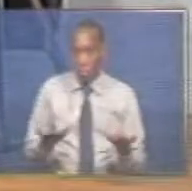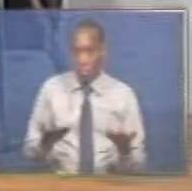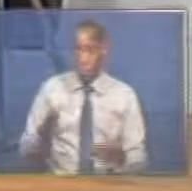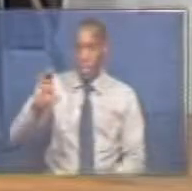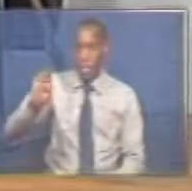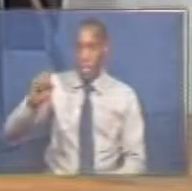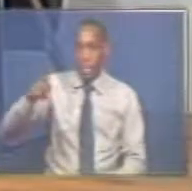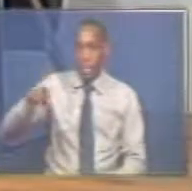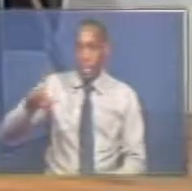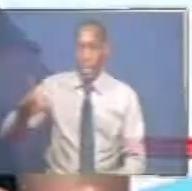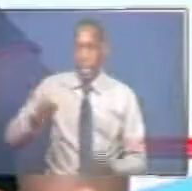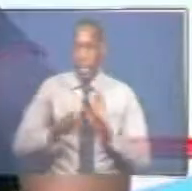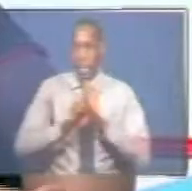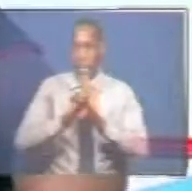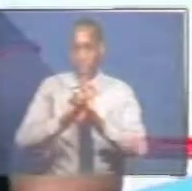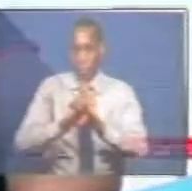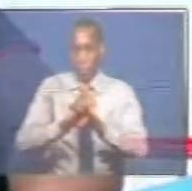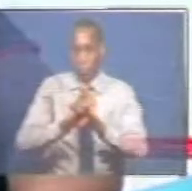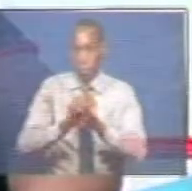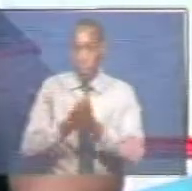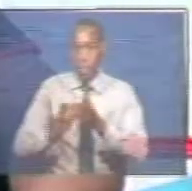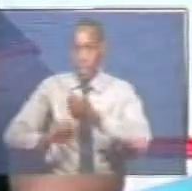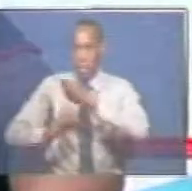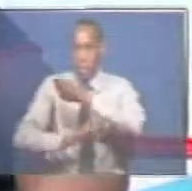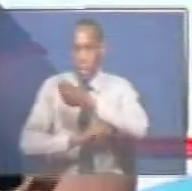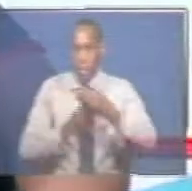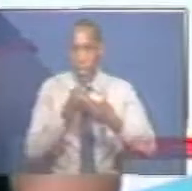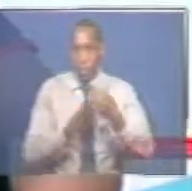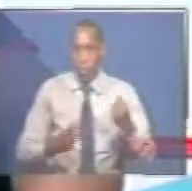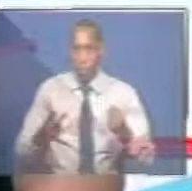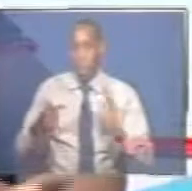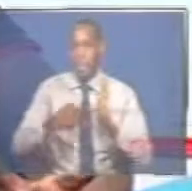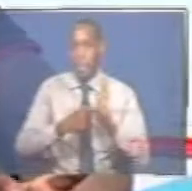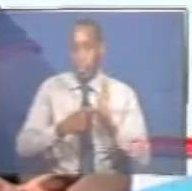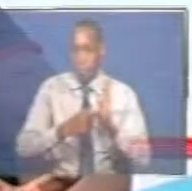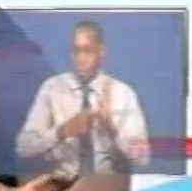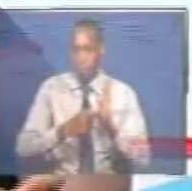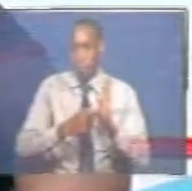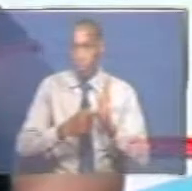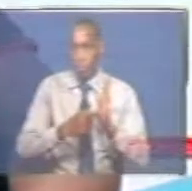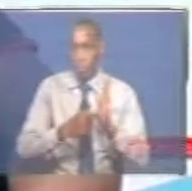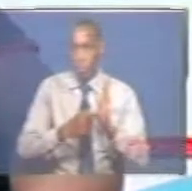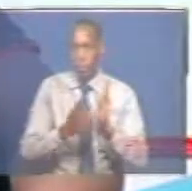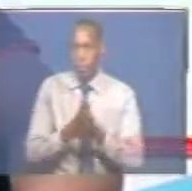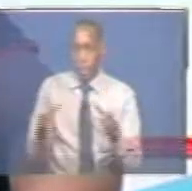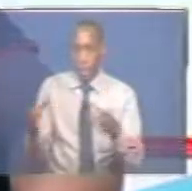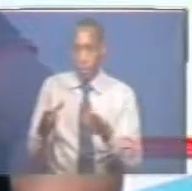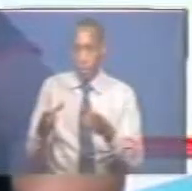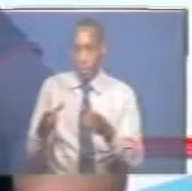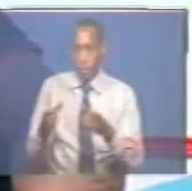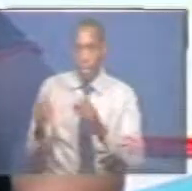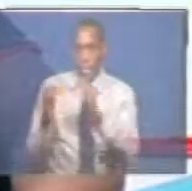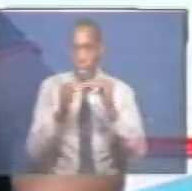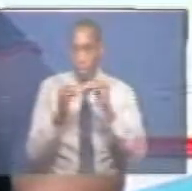League, for instance, and you look at sponsorship, both at the league and at the club individual levels,